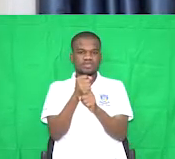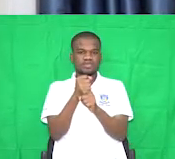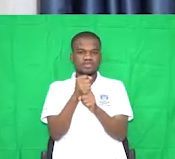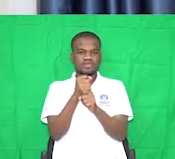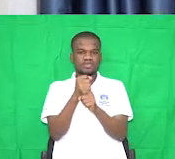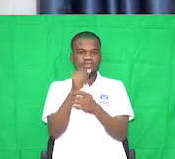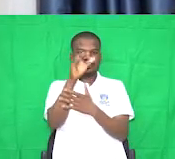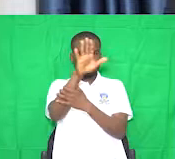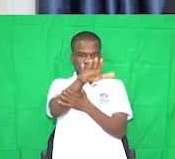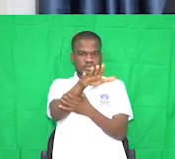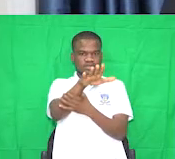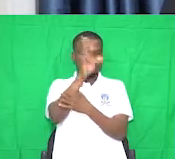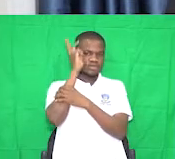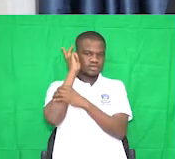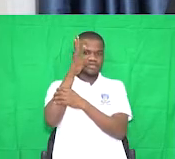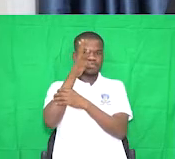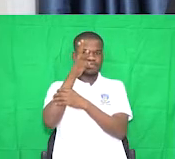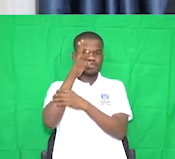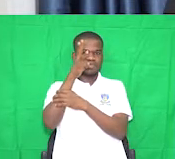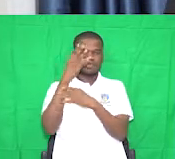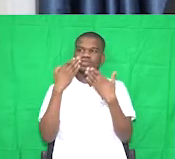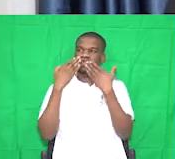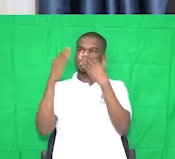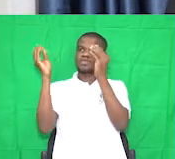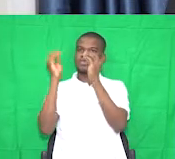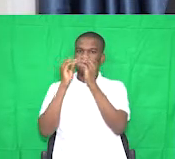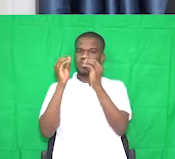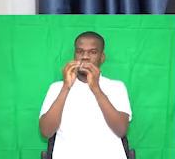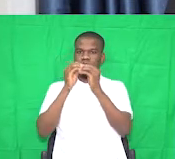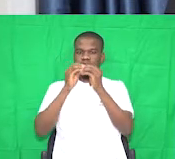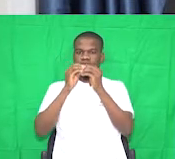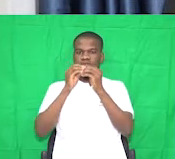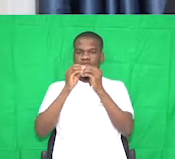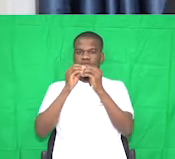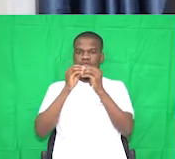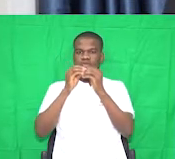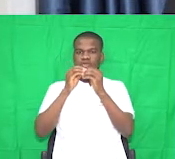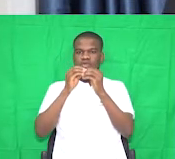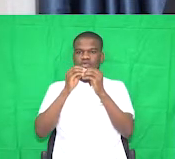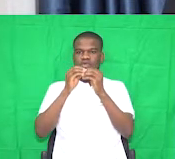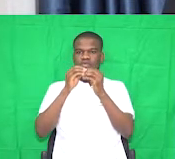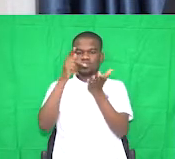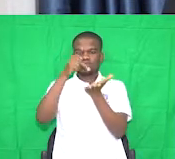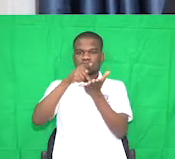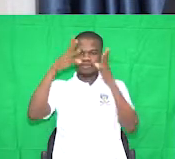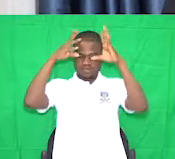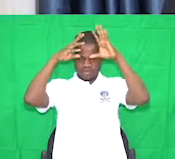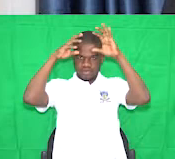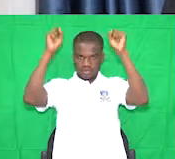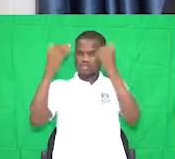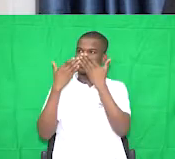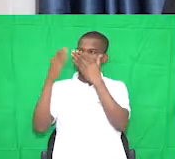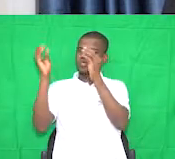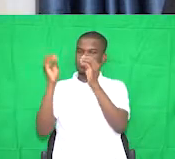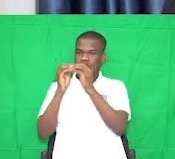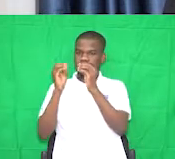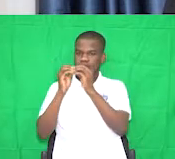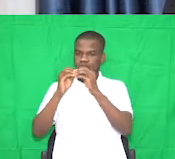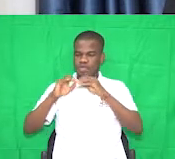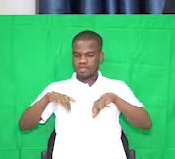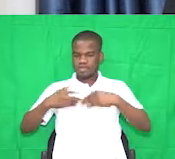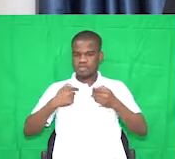record my gratitude to the moderator for allowing me to step in his shoe to share part of his